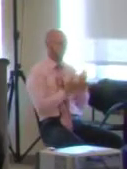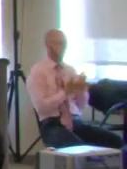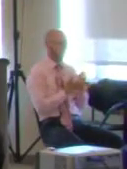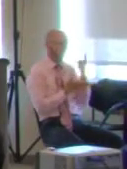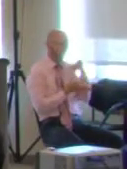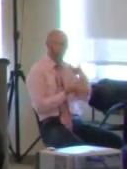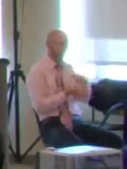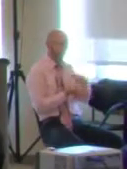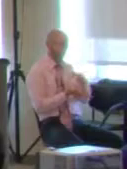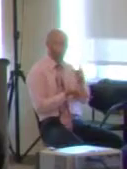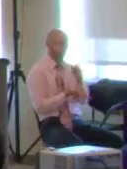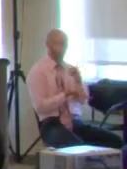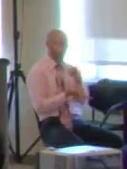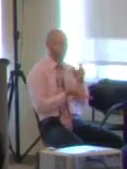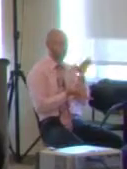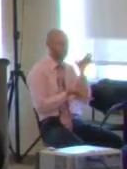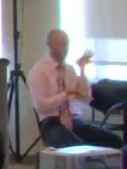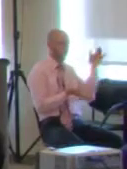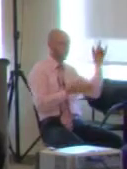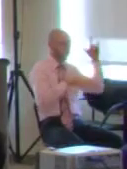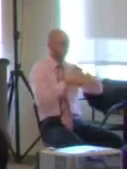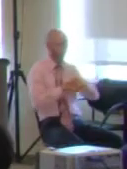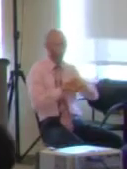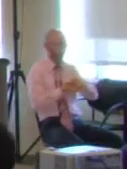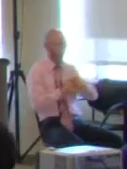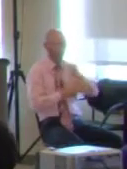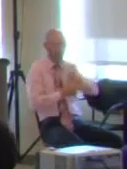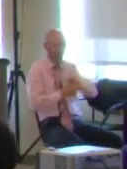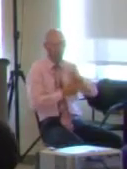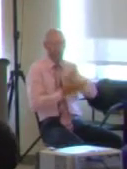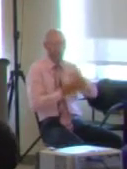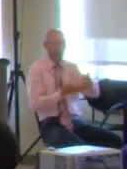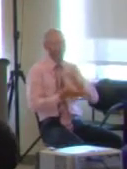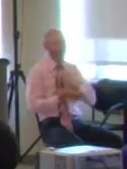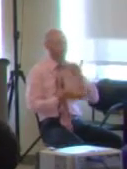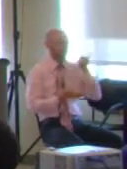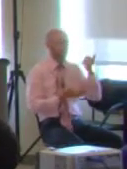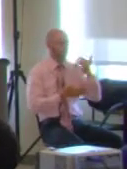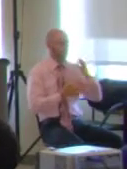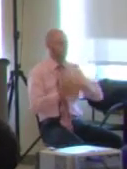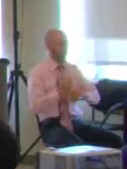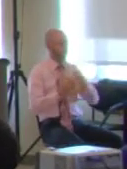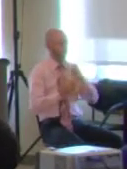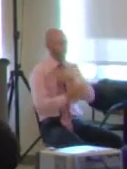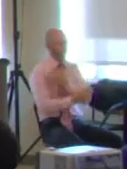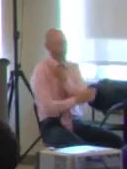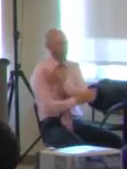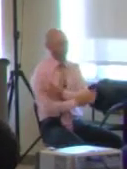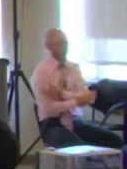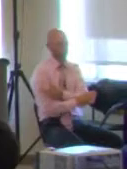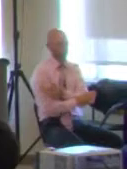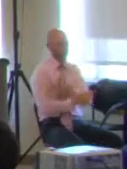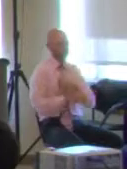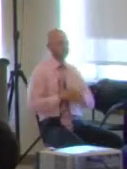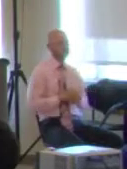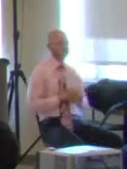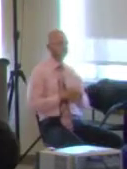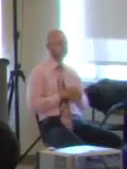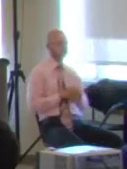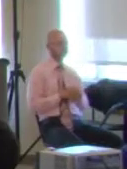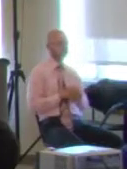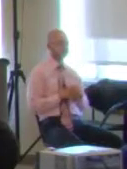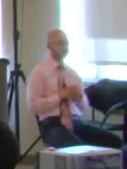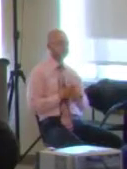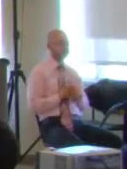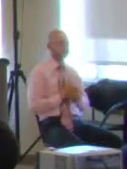can guarantee their safety, they're in treatment enough days a week, I know that they're adherent, and we have a really good structured care plan that